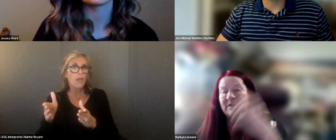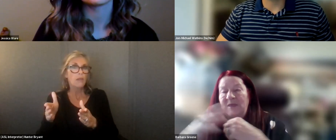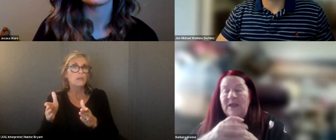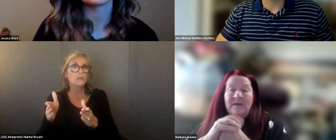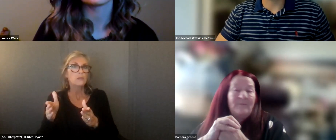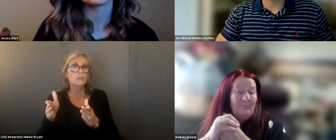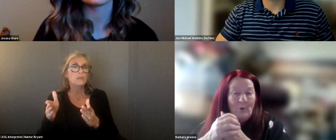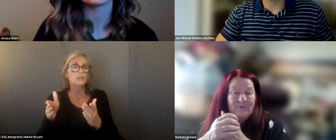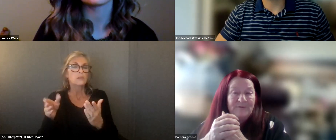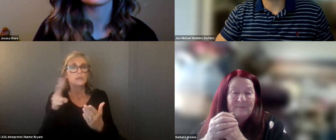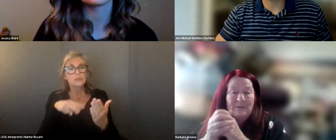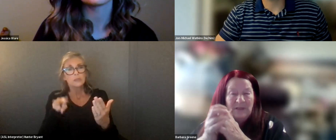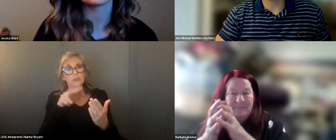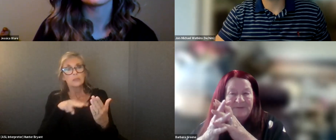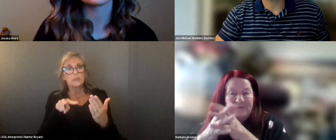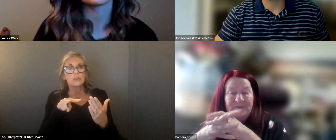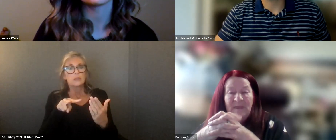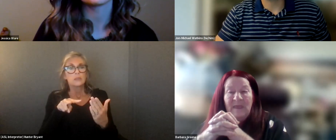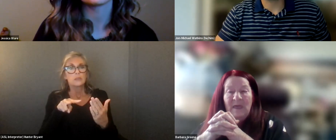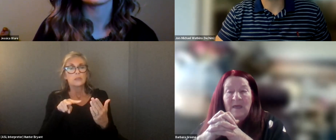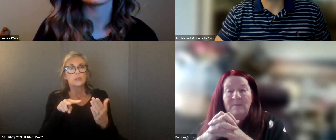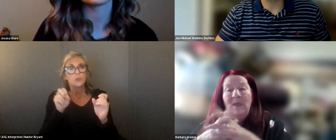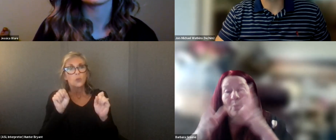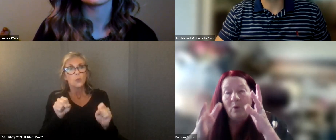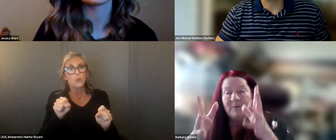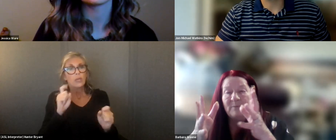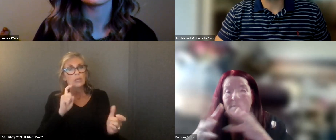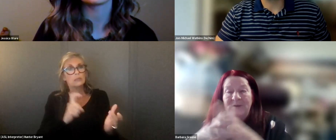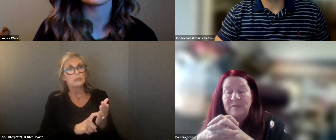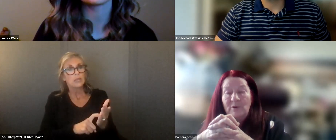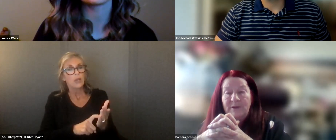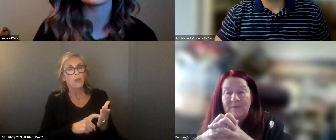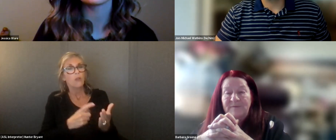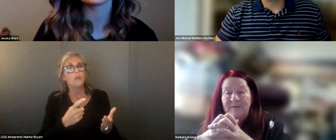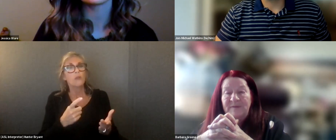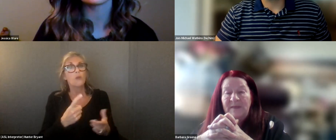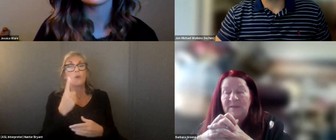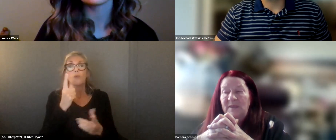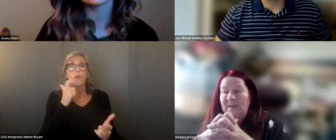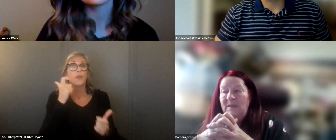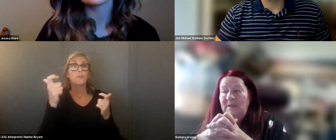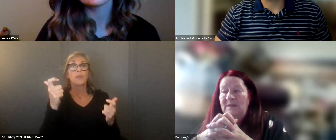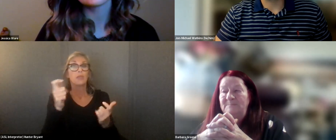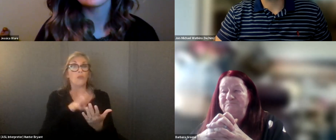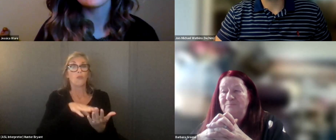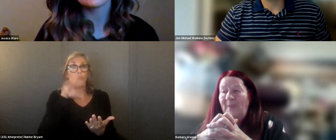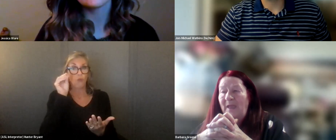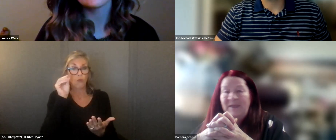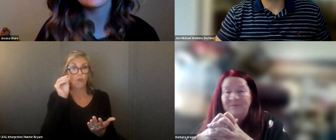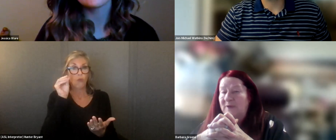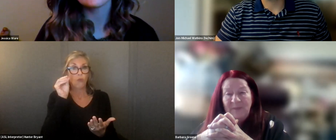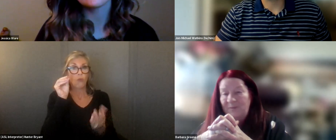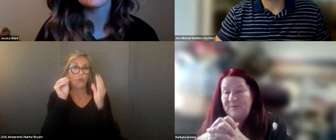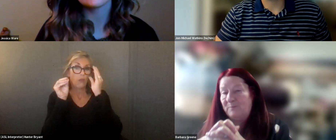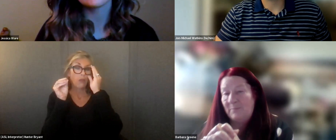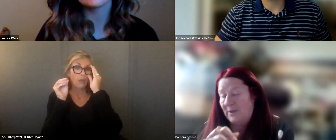that we can look at it that kind of affords us some glimpses. one of our biggest learnings is that, I guess,